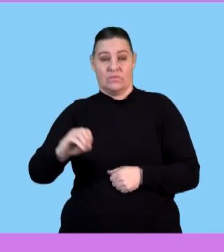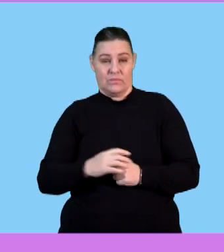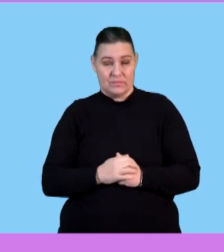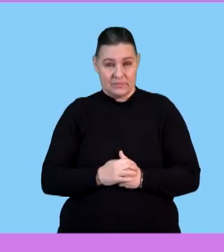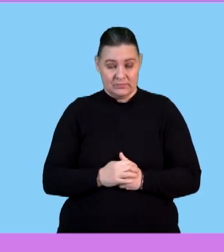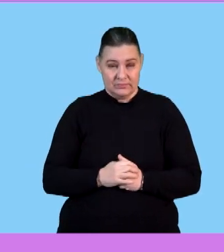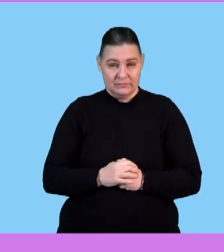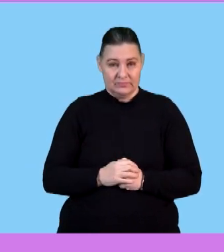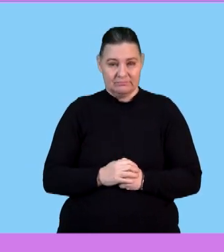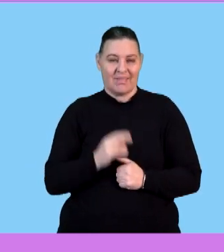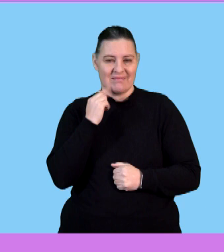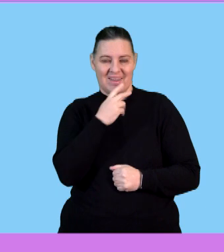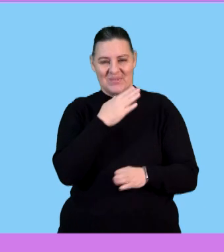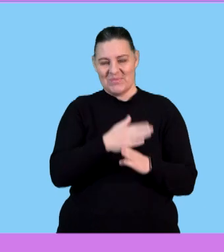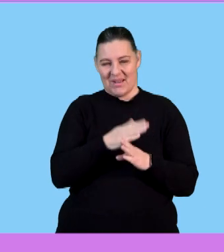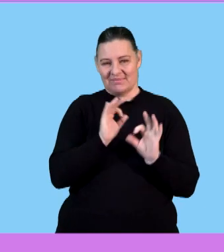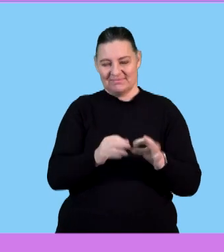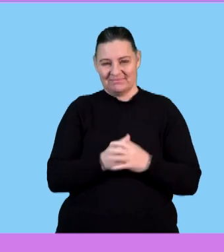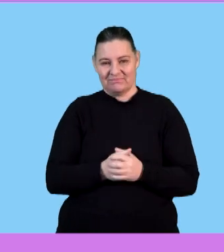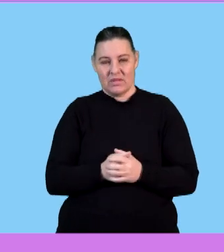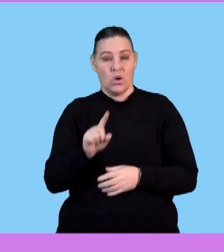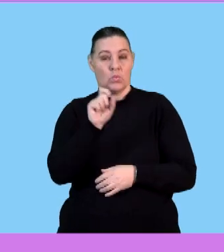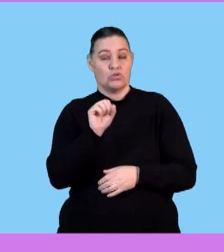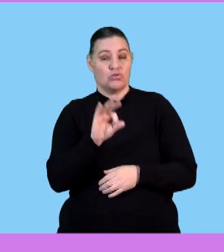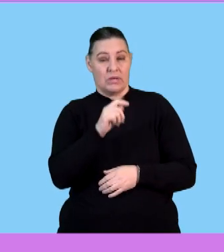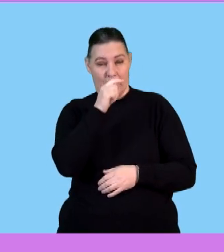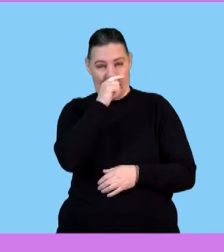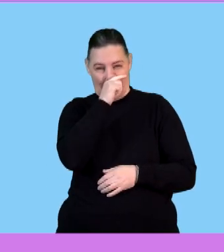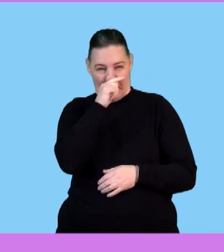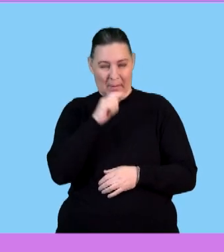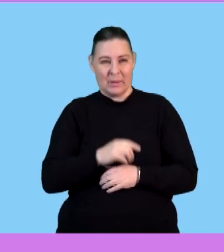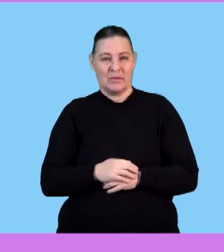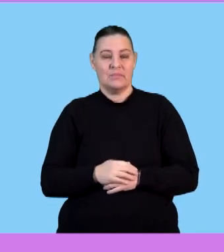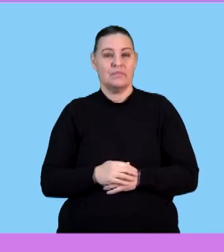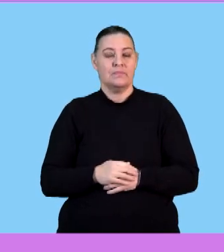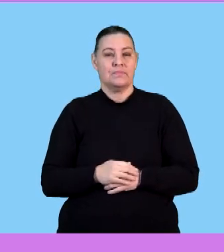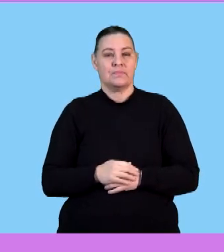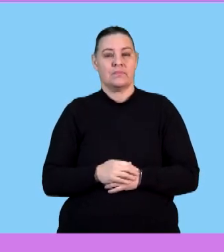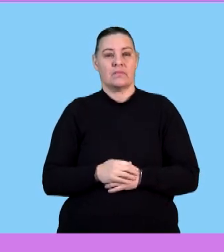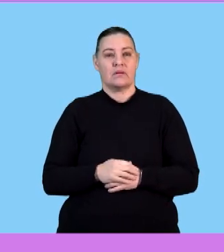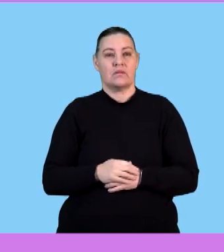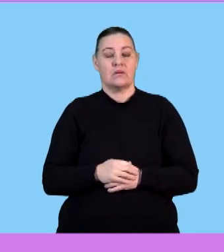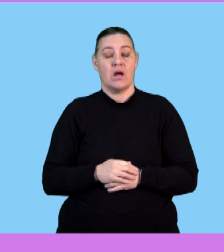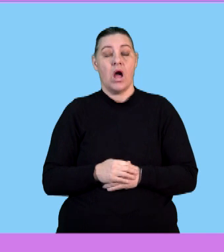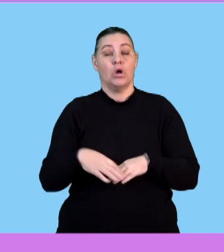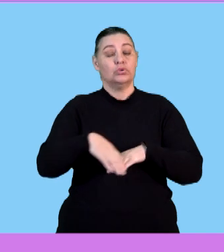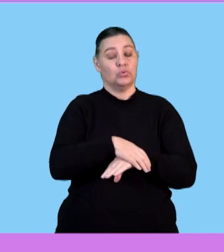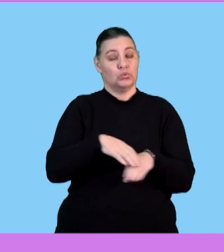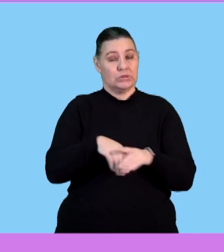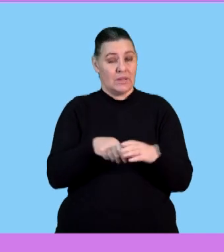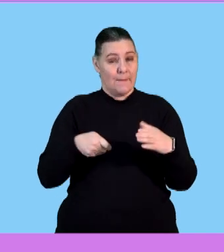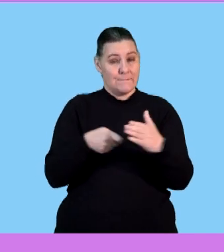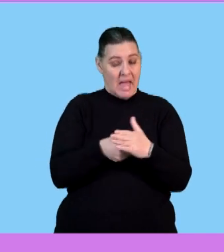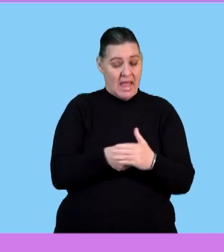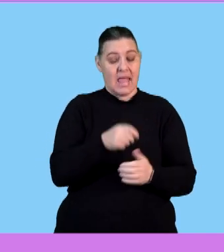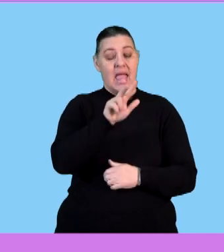517 Rand and 50 cents. There we go, nice work. Let's go to question three. Question three reads, if a pair of shoes was